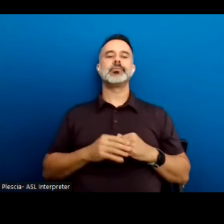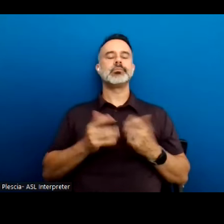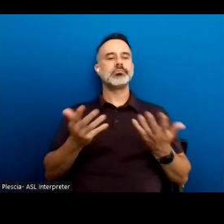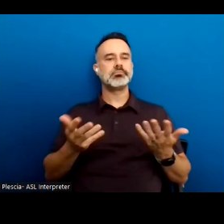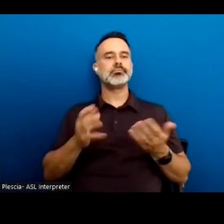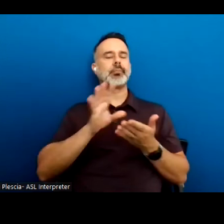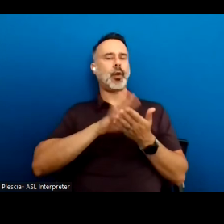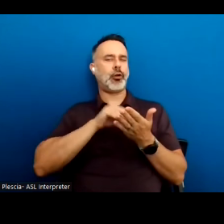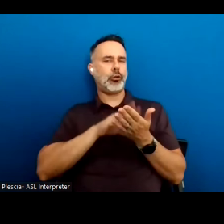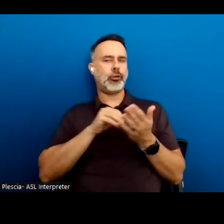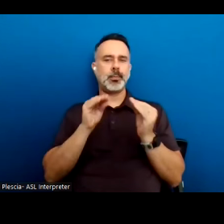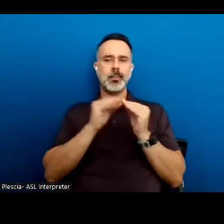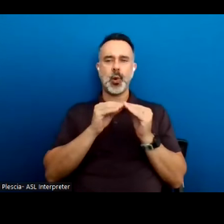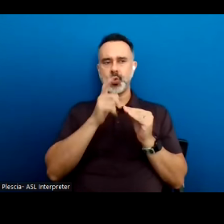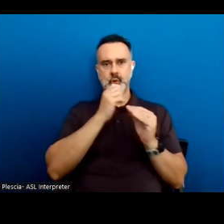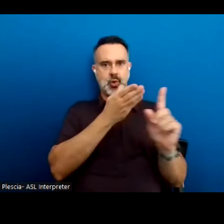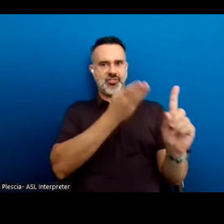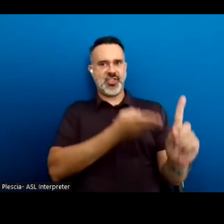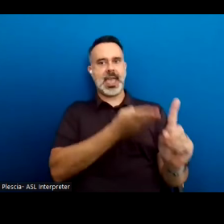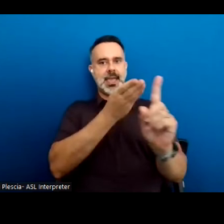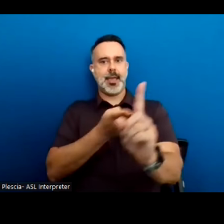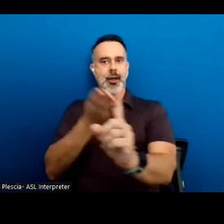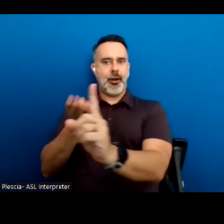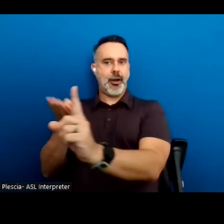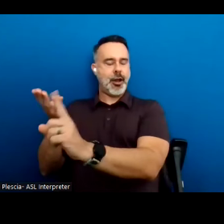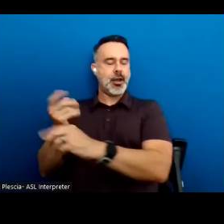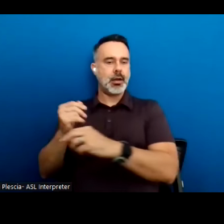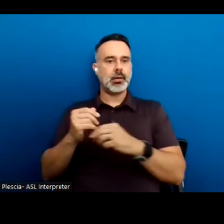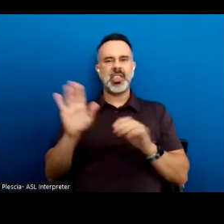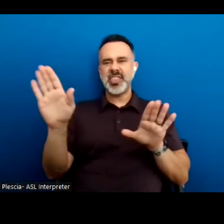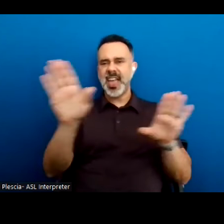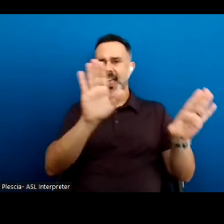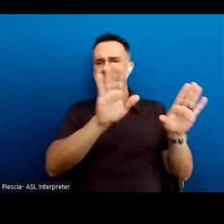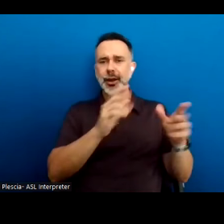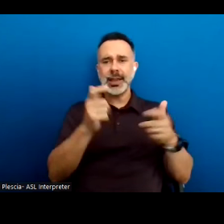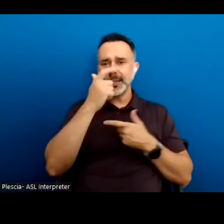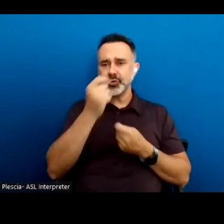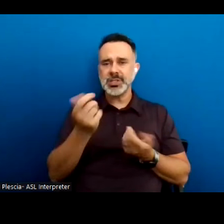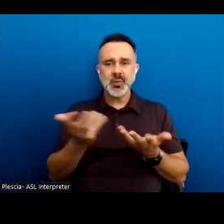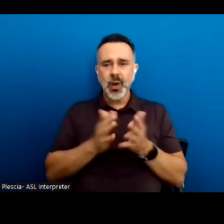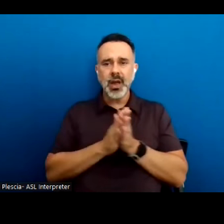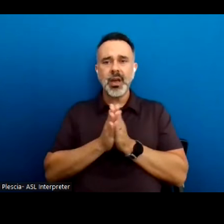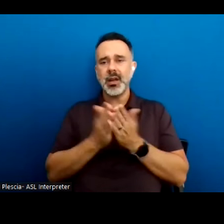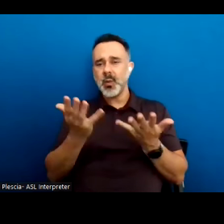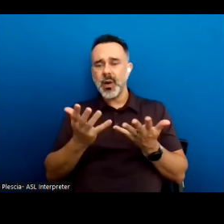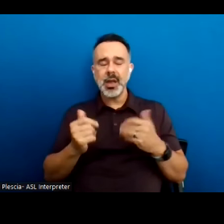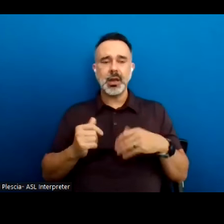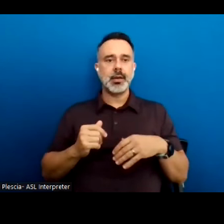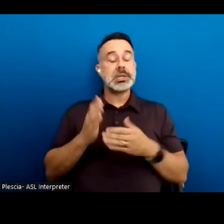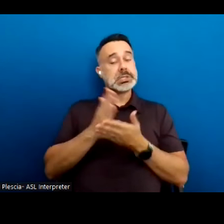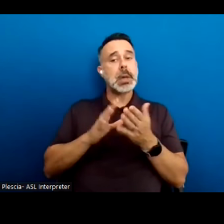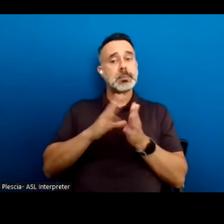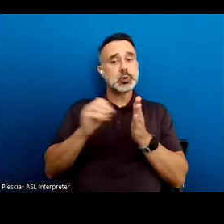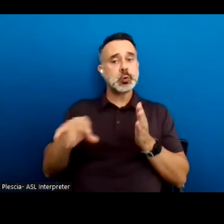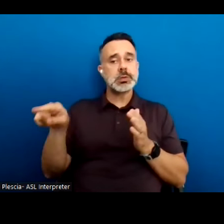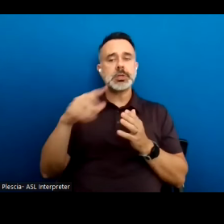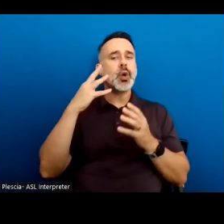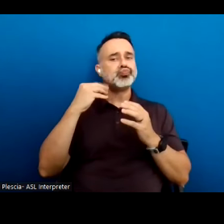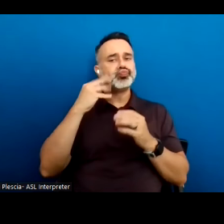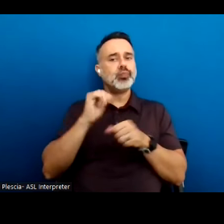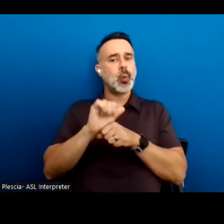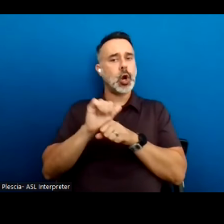who they are, what their interests are. Some of the students had worked already, but this was just really similar to